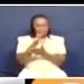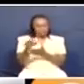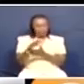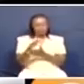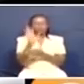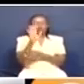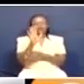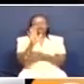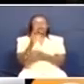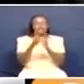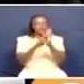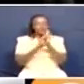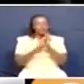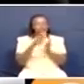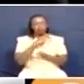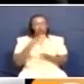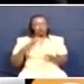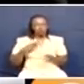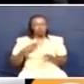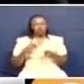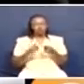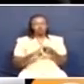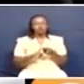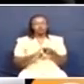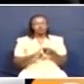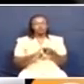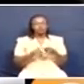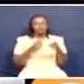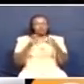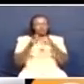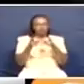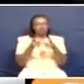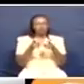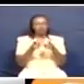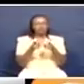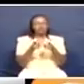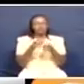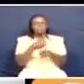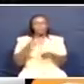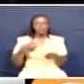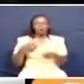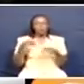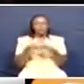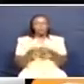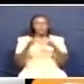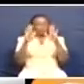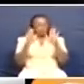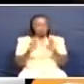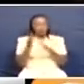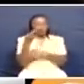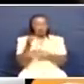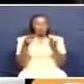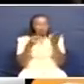is a requirement for the Commission to develop regulations. My Lord, the importance of